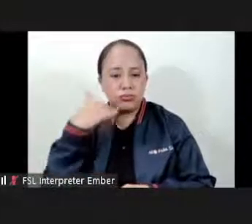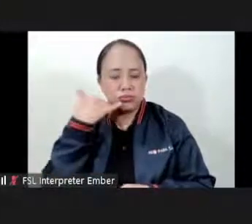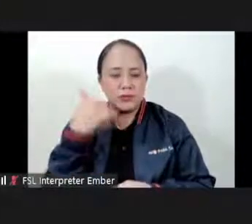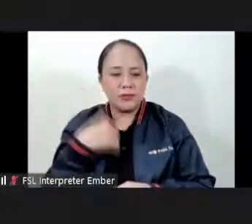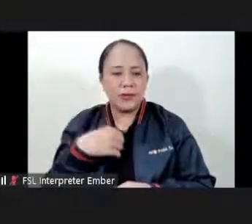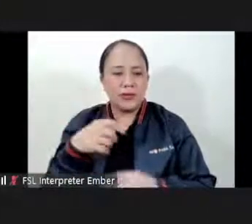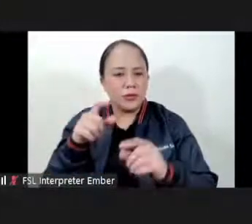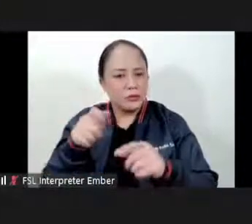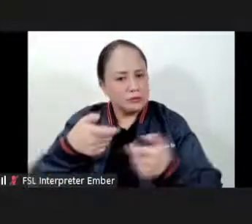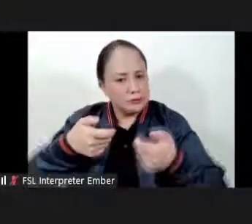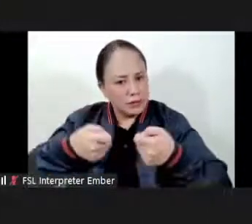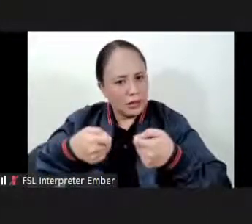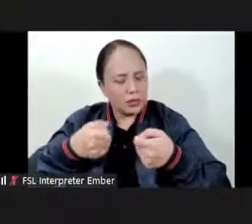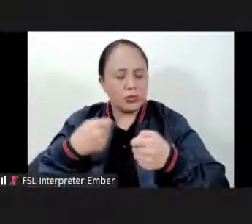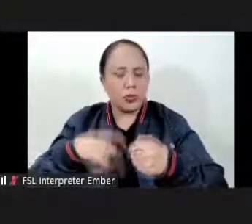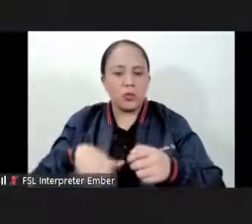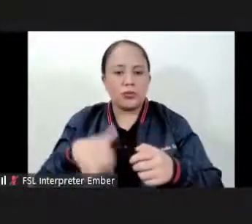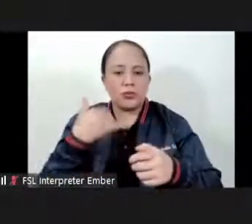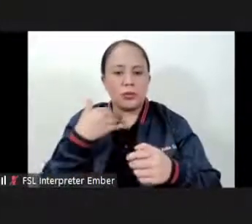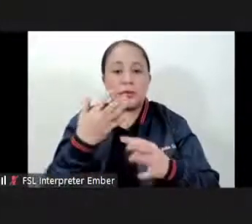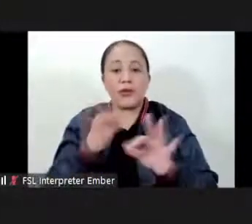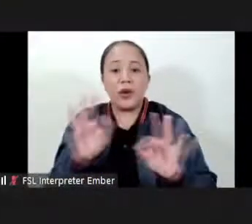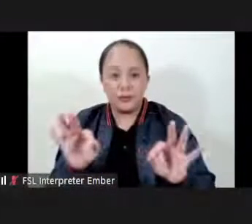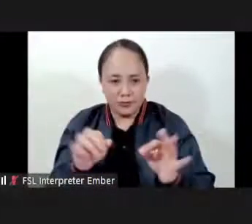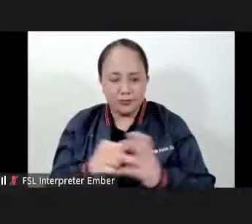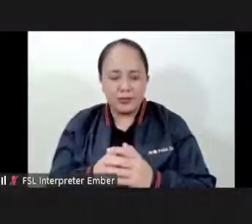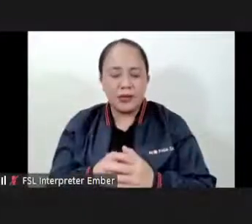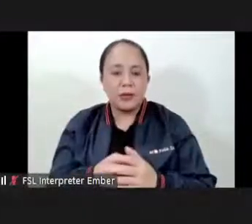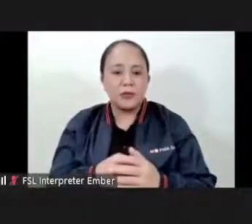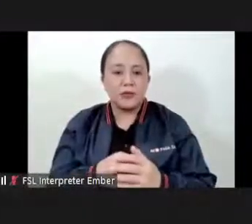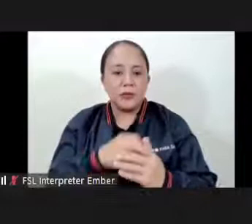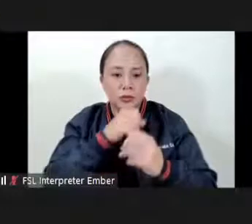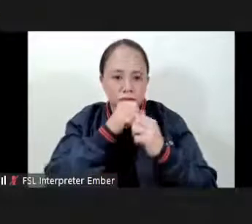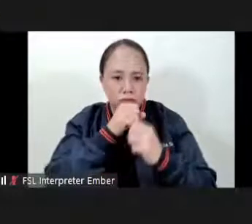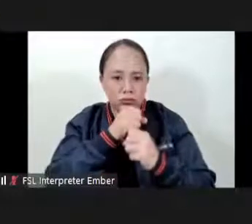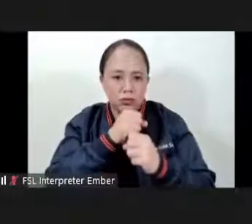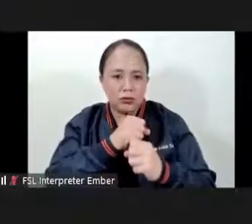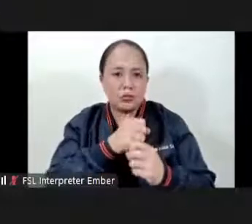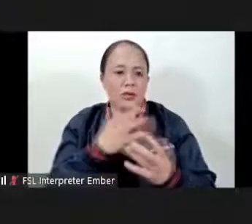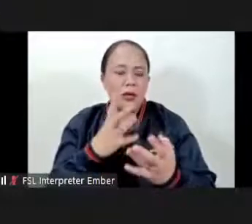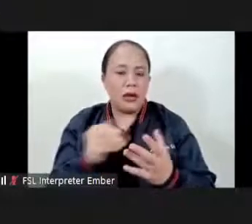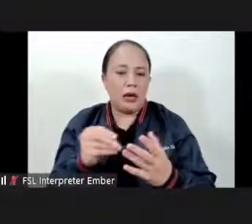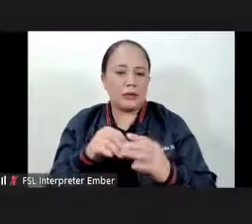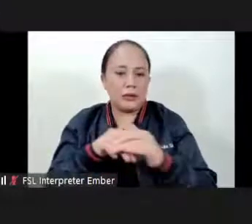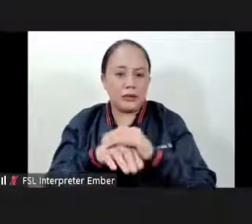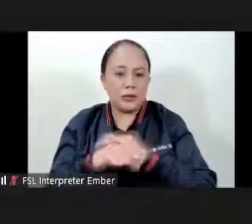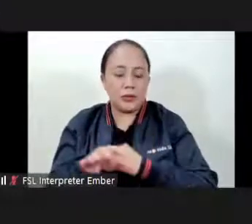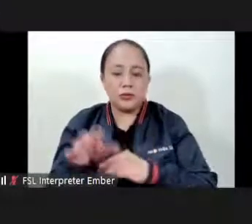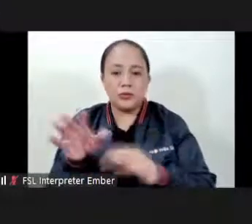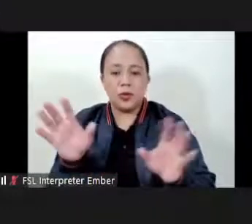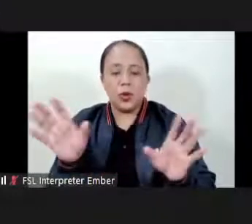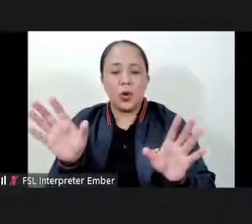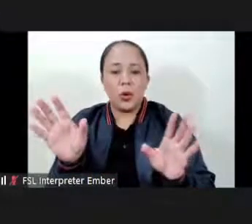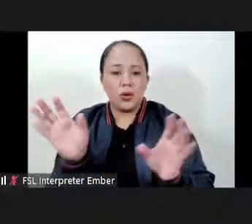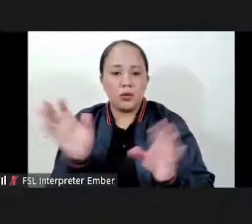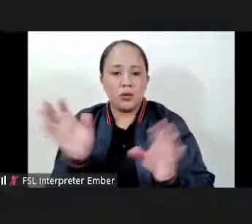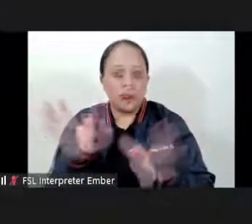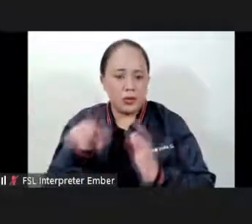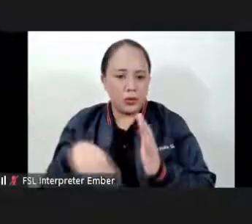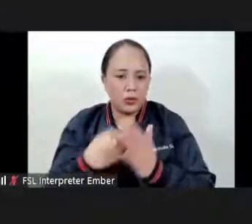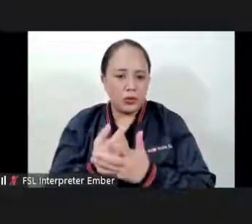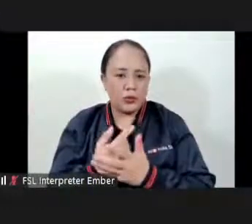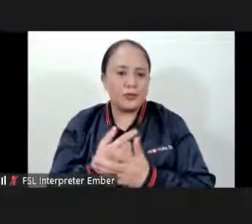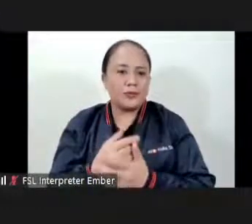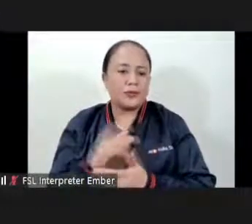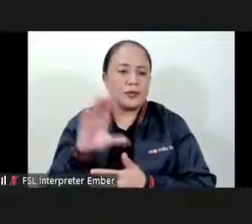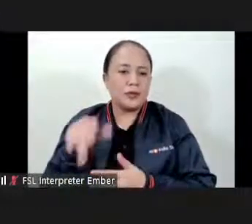SMS or call, that are free of charge, confidential, and accessible during office hours. The CPU Child